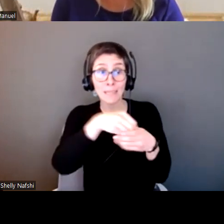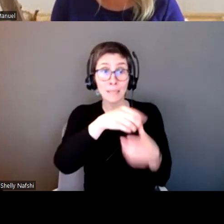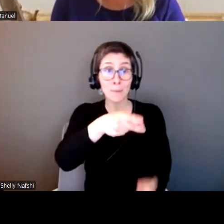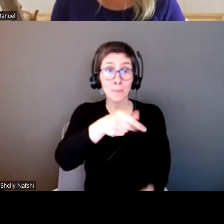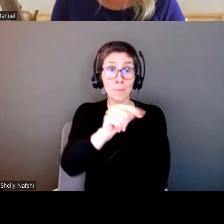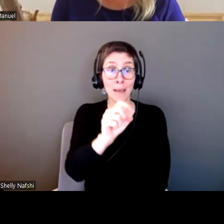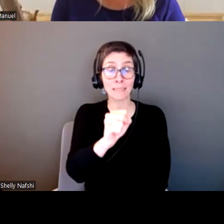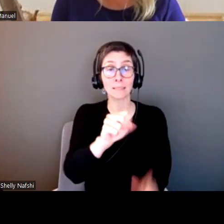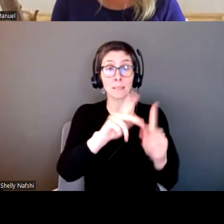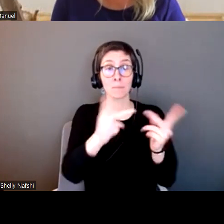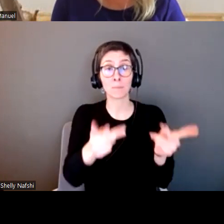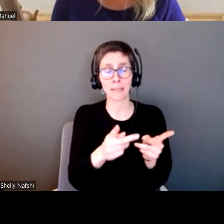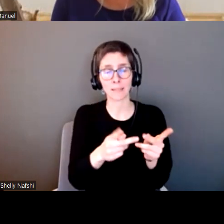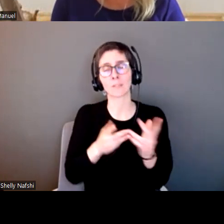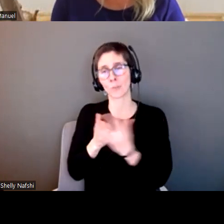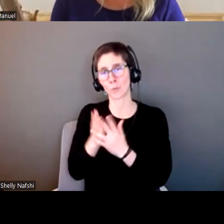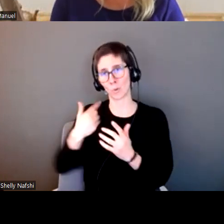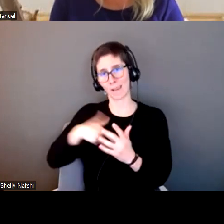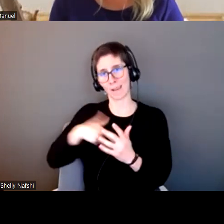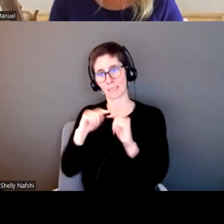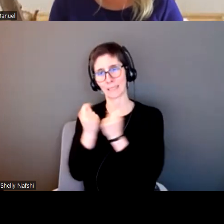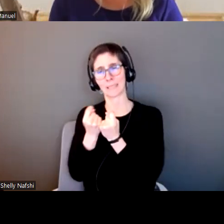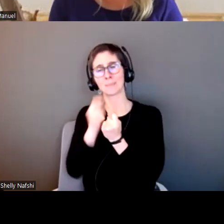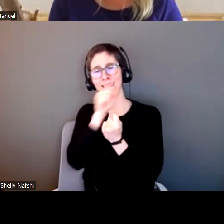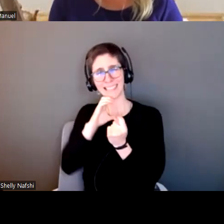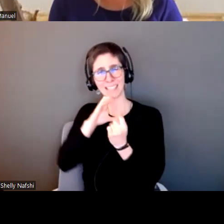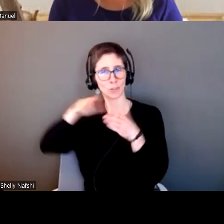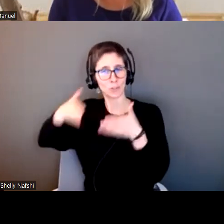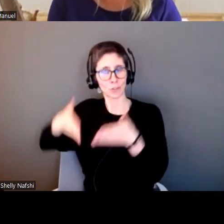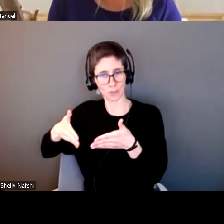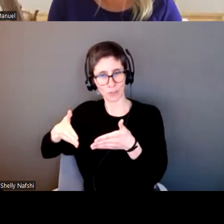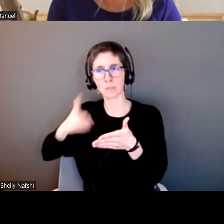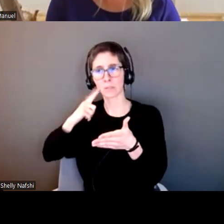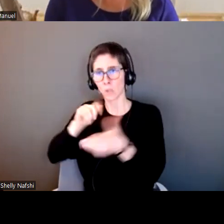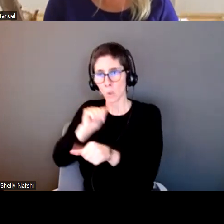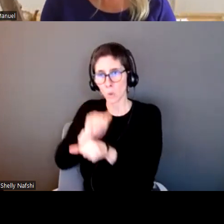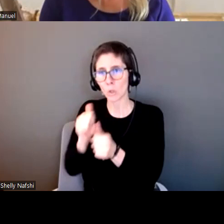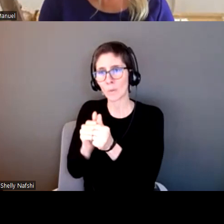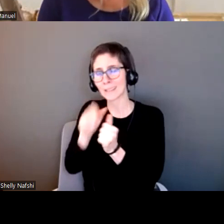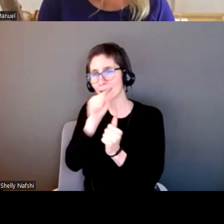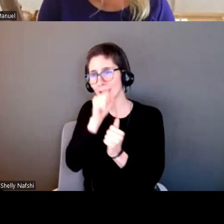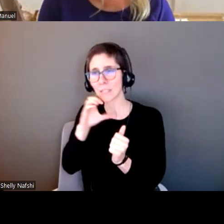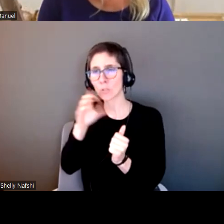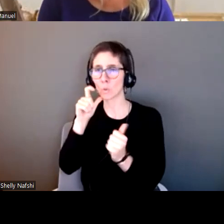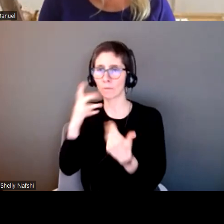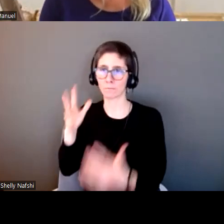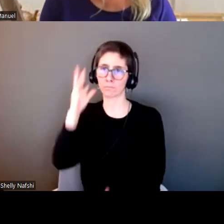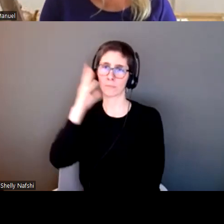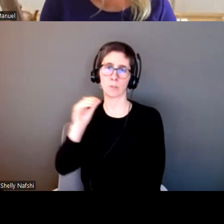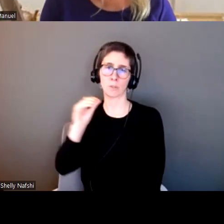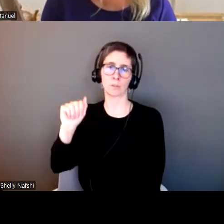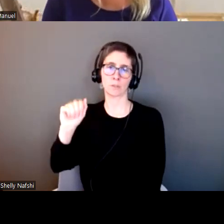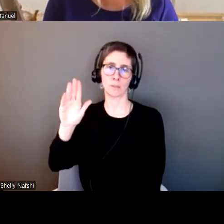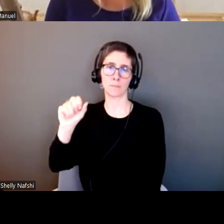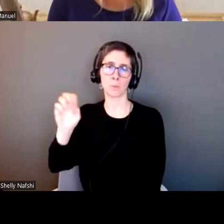team that does a lot of work around working with seniors who are experiencing abuse. People can stay